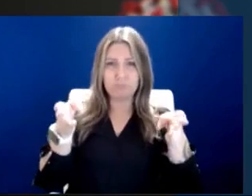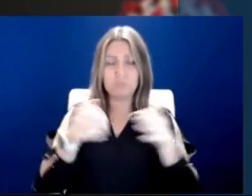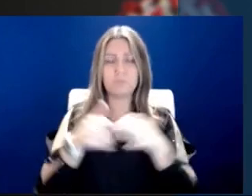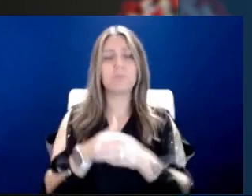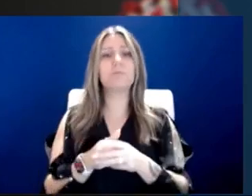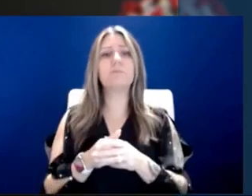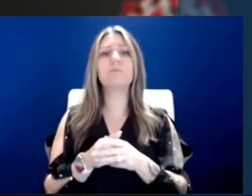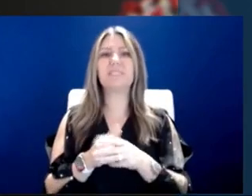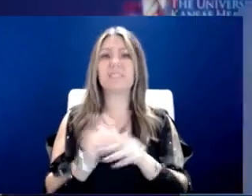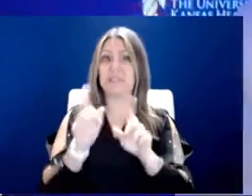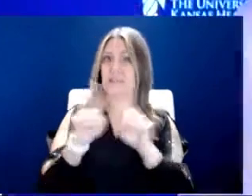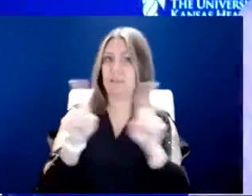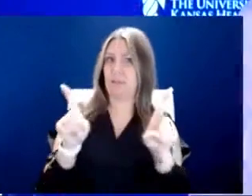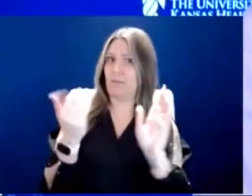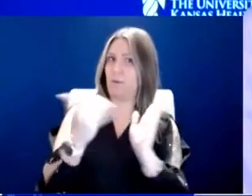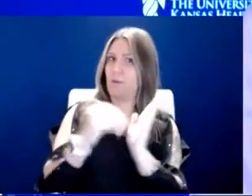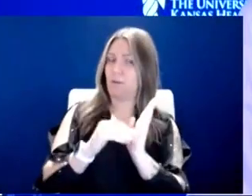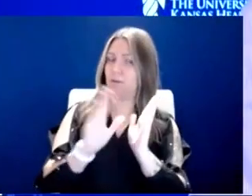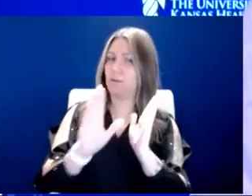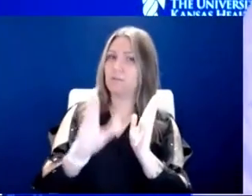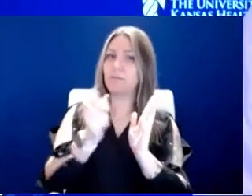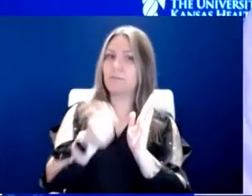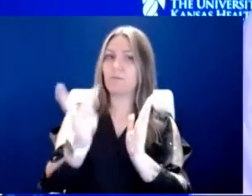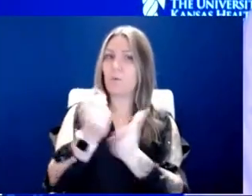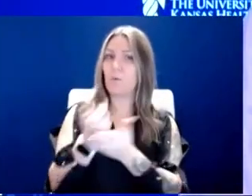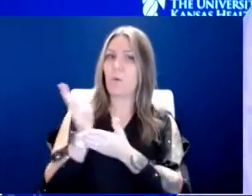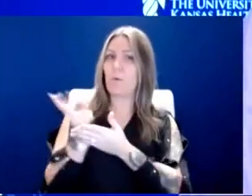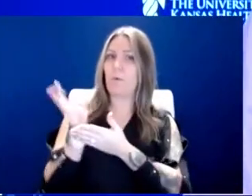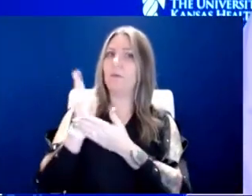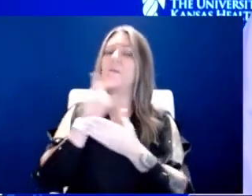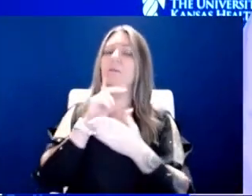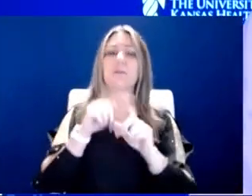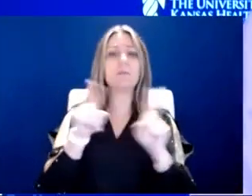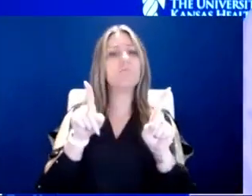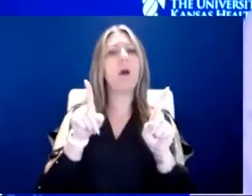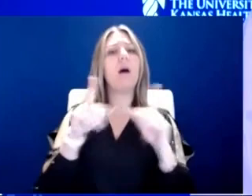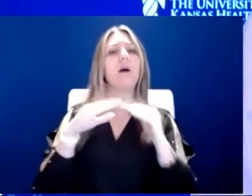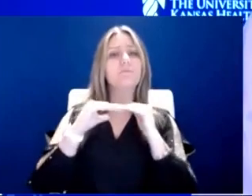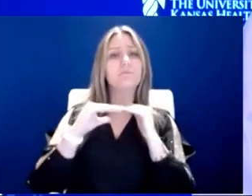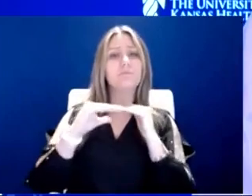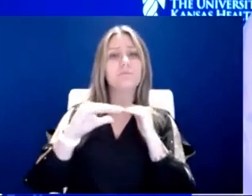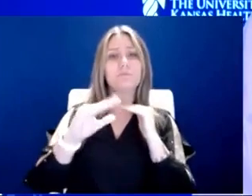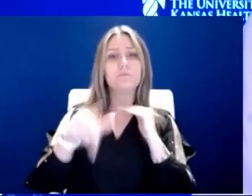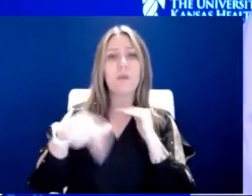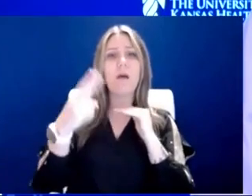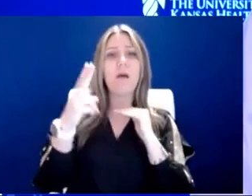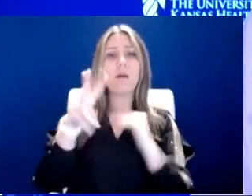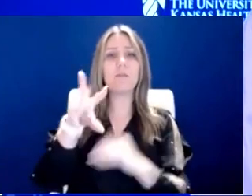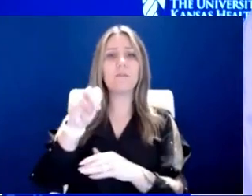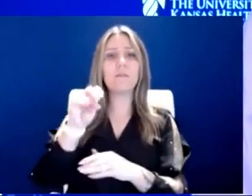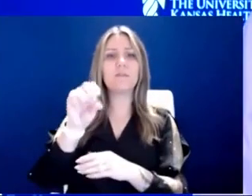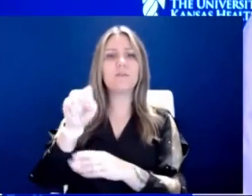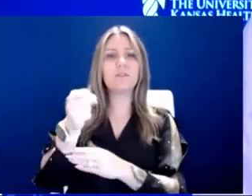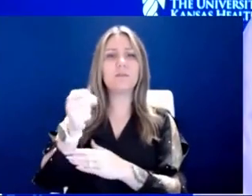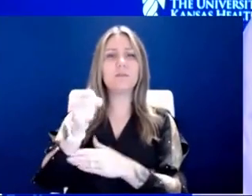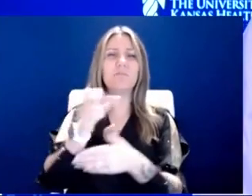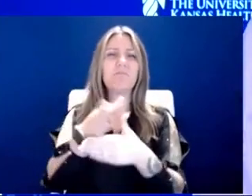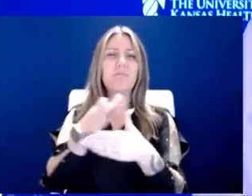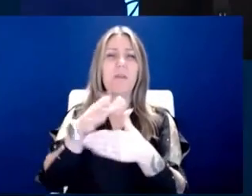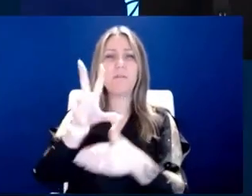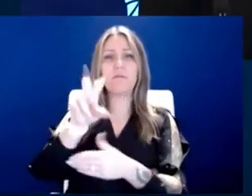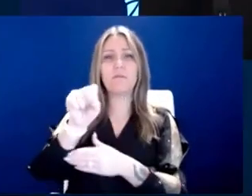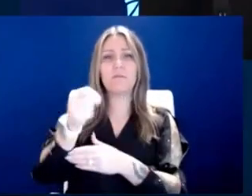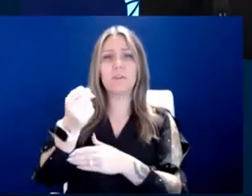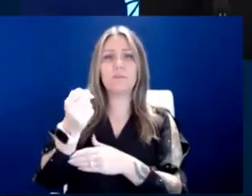where we were a couple weeks ago, but just holding steady in that high 50s, mid 50s for active infections. All right, Doc Hawk, thanks for